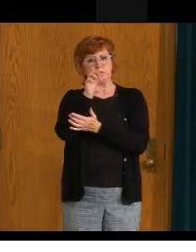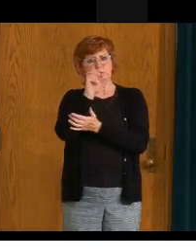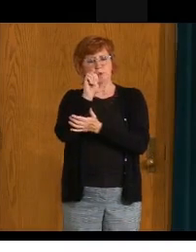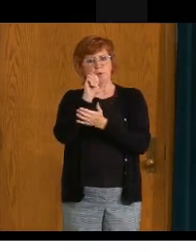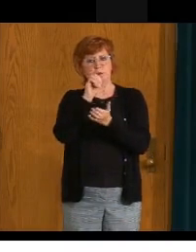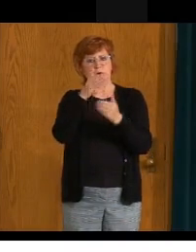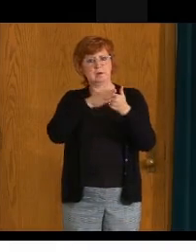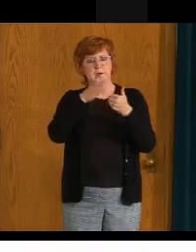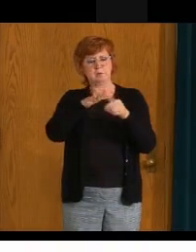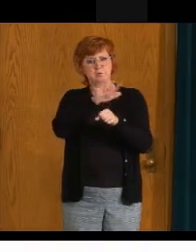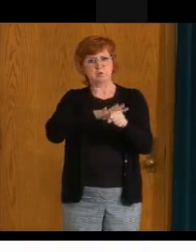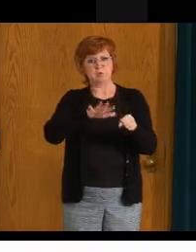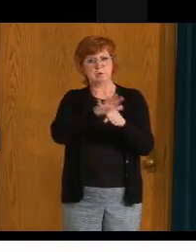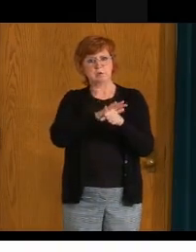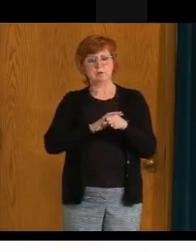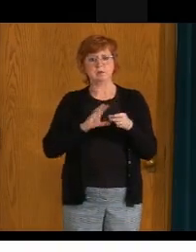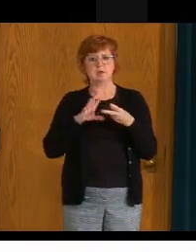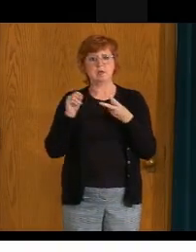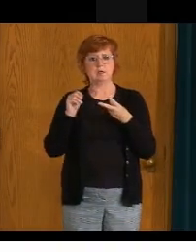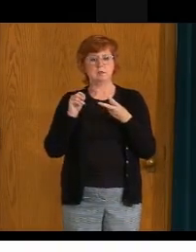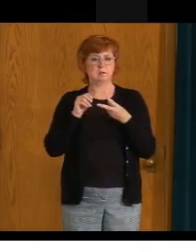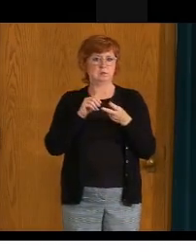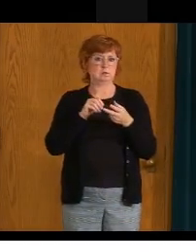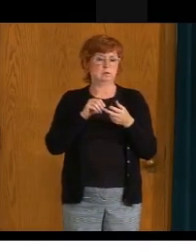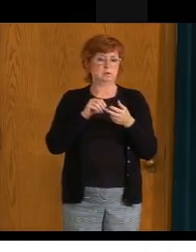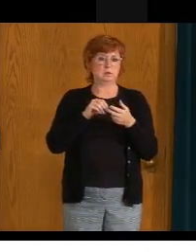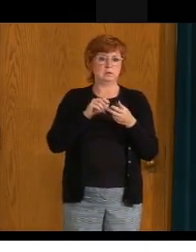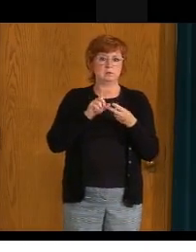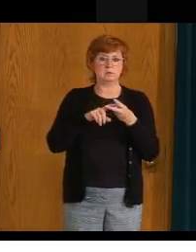store clinics. Beyond that, we will be